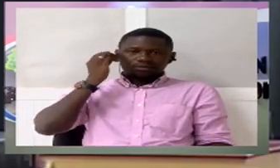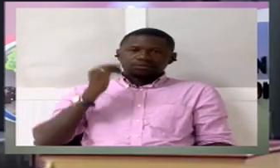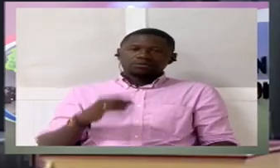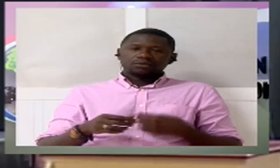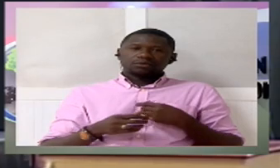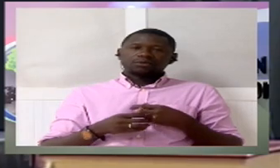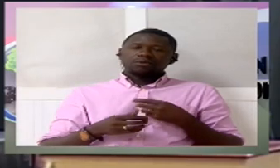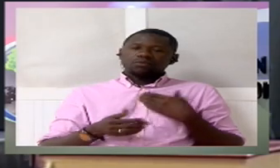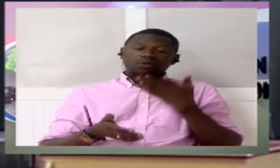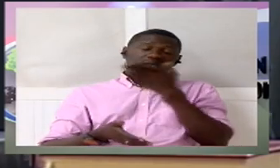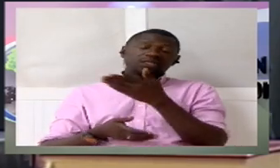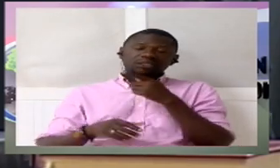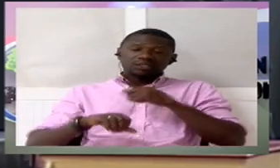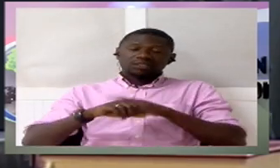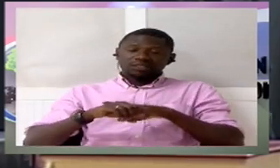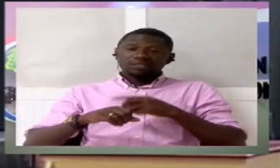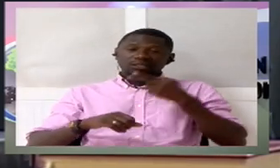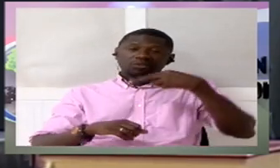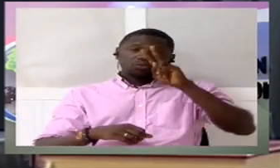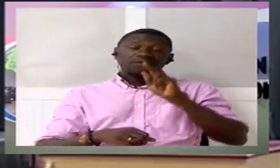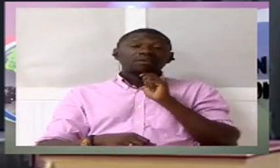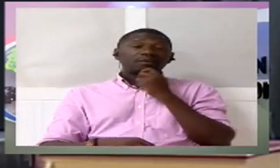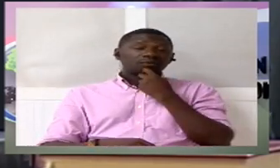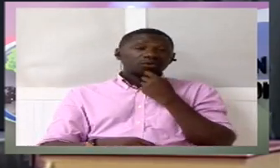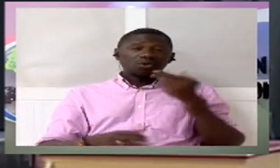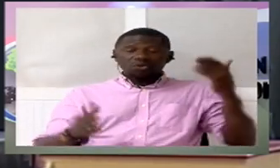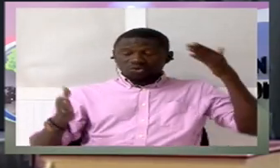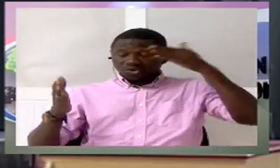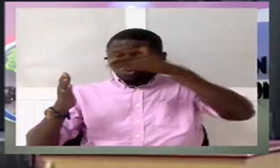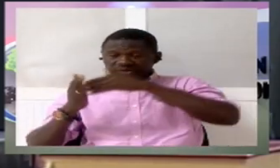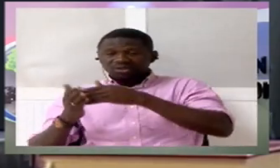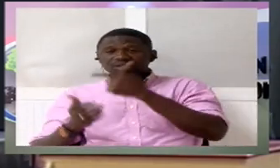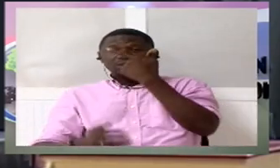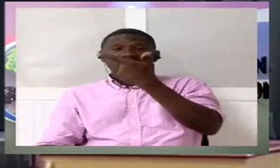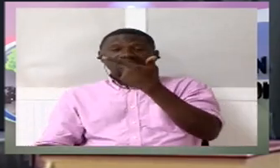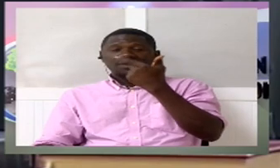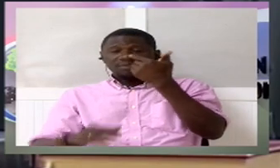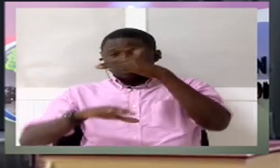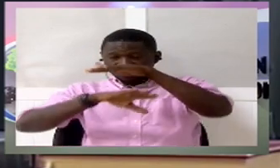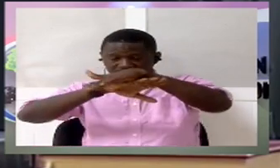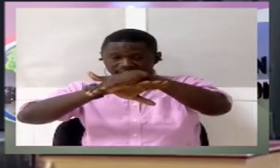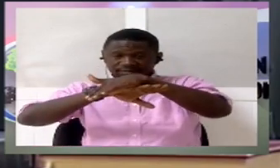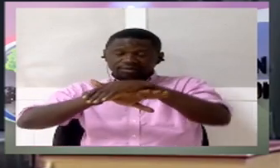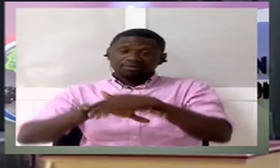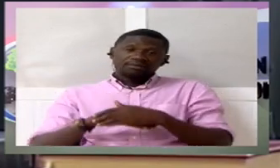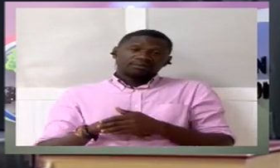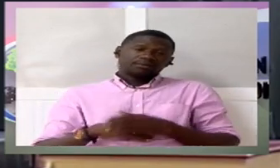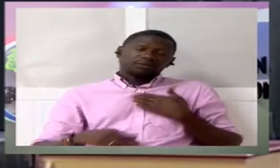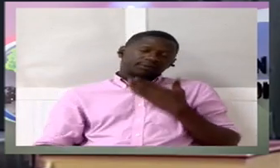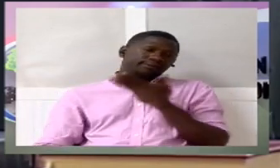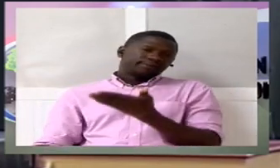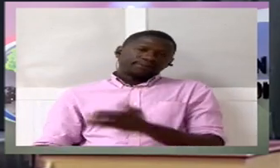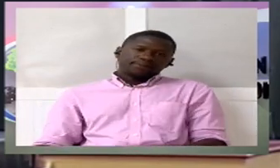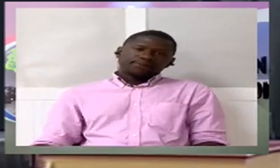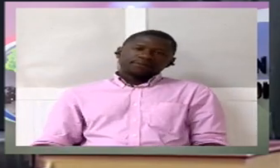are 12 till below. We are there at 12 noon. For 7 o'clock, Buraro. Until 7 p.m. Ntarsaje. We were